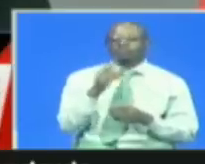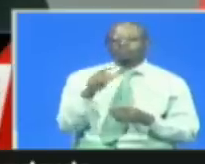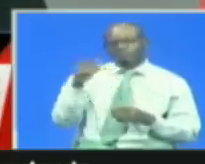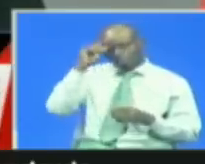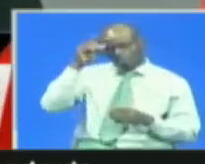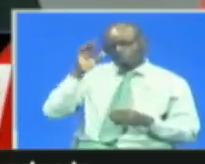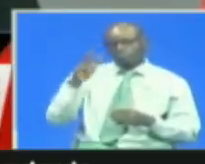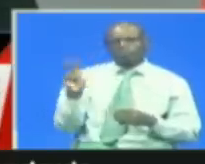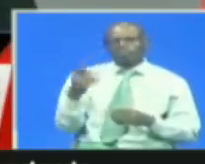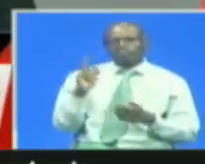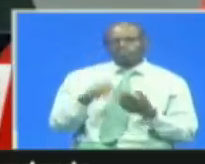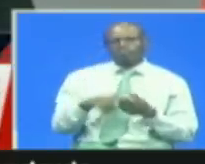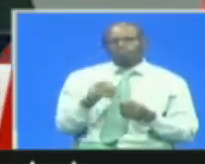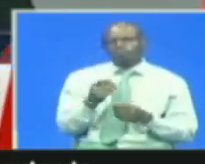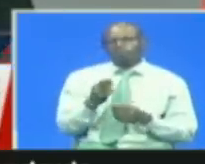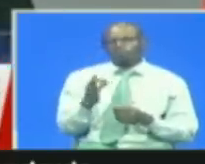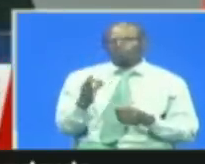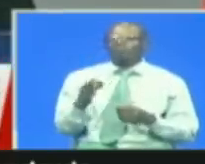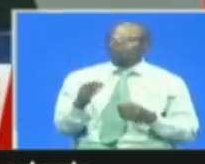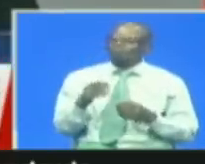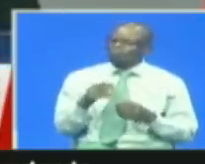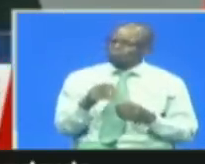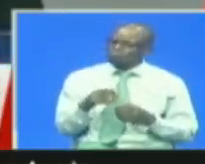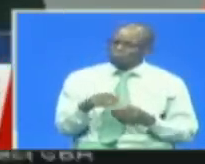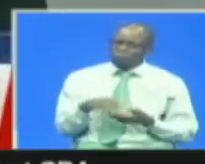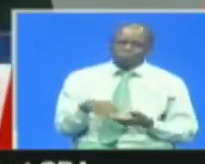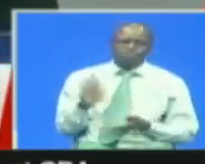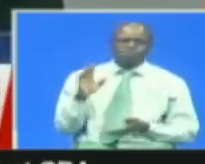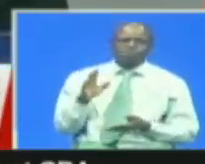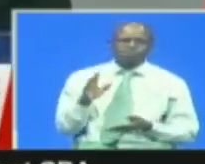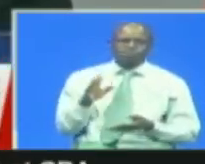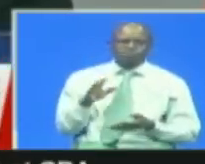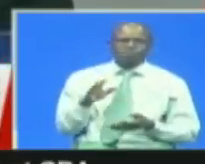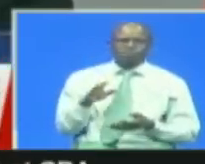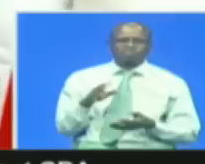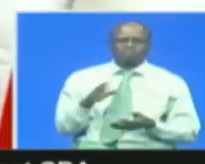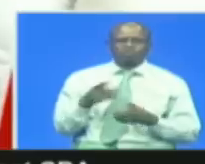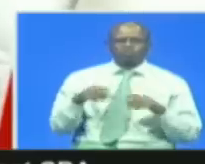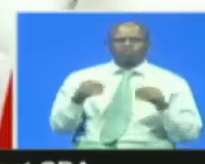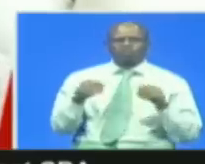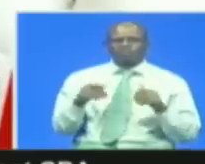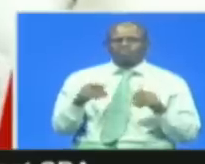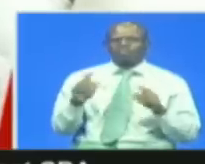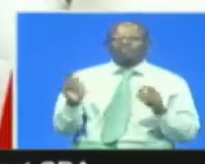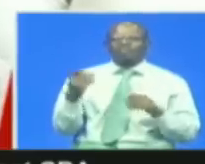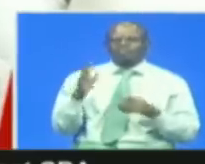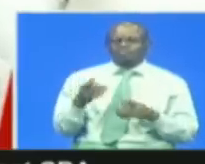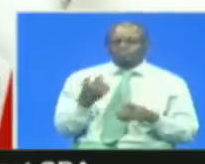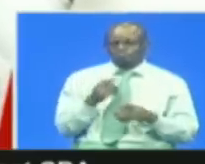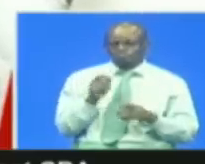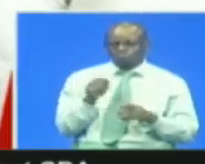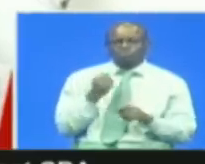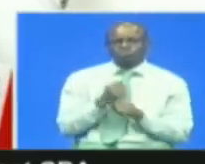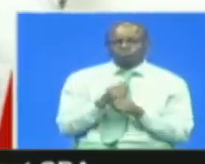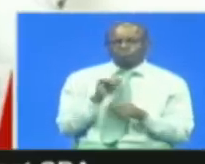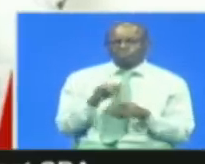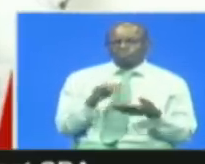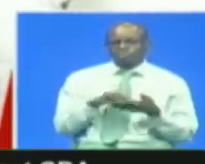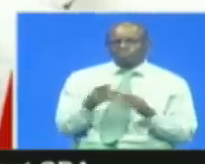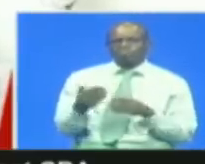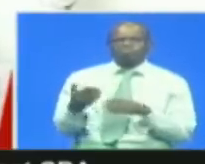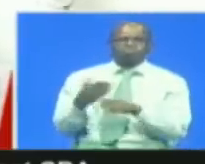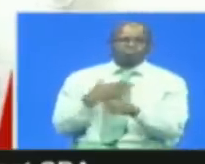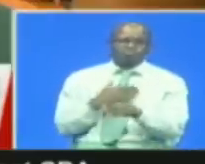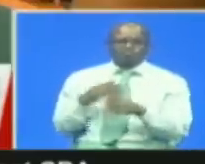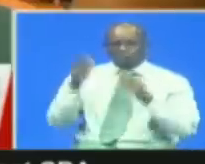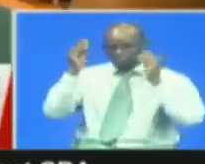to probably one of the most competent Kenyans who could do the job. Oguna, a former military spokesperson who became